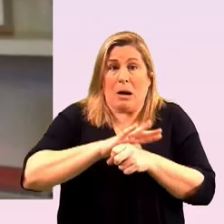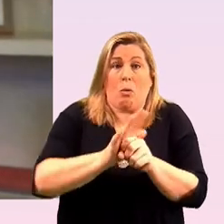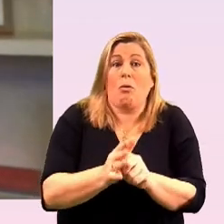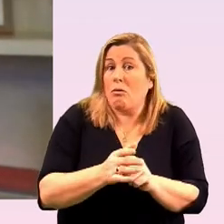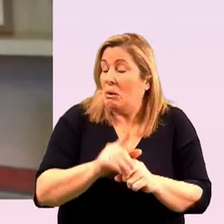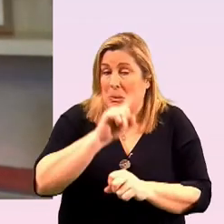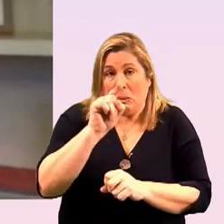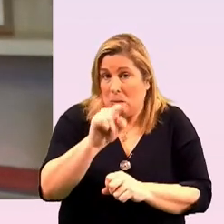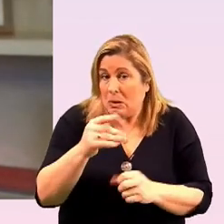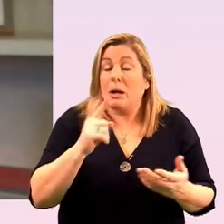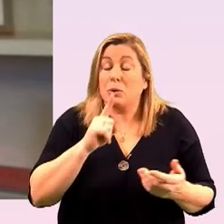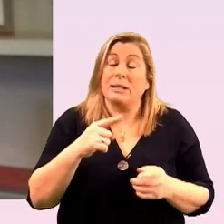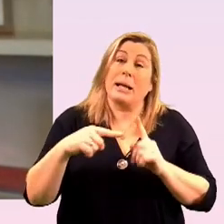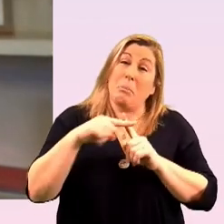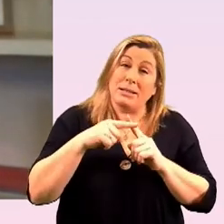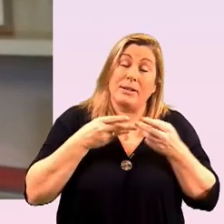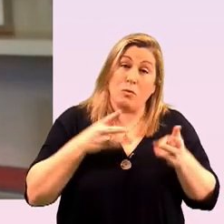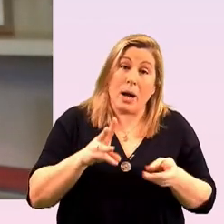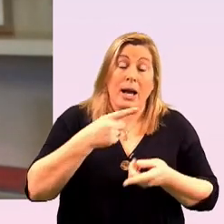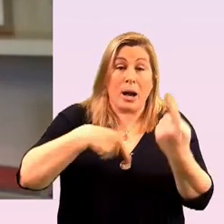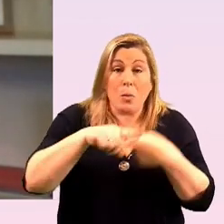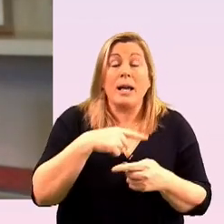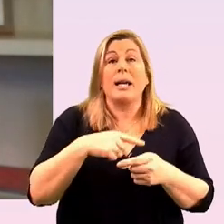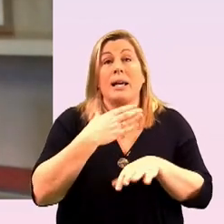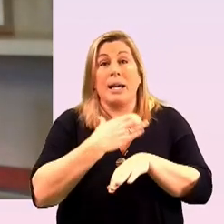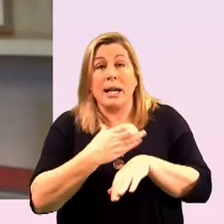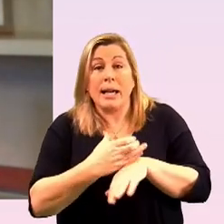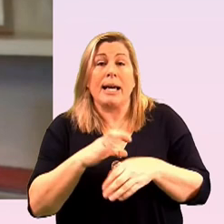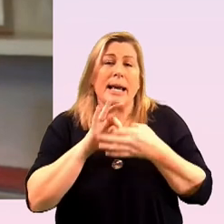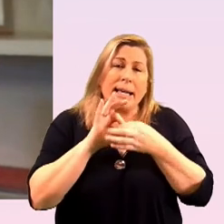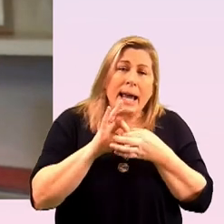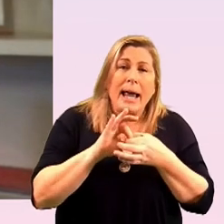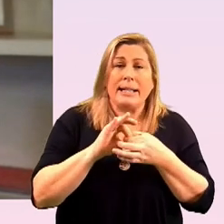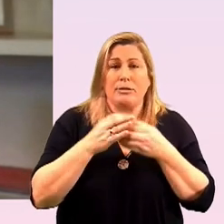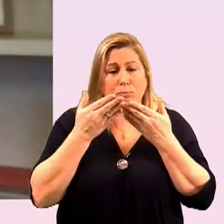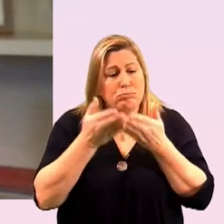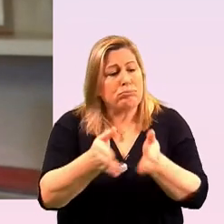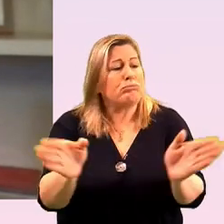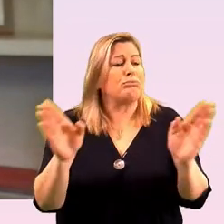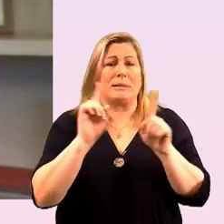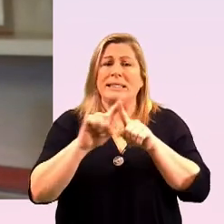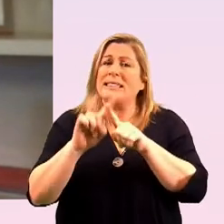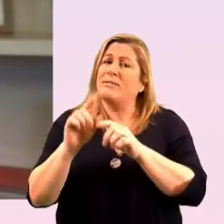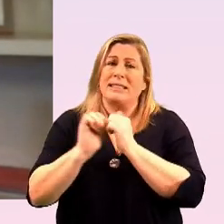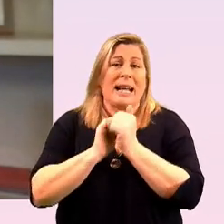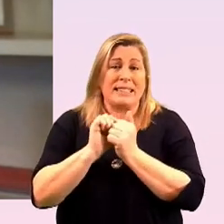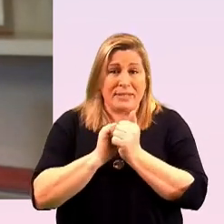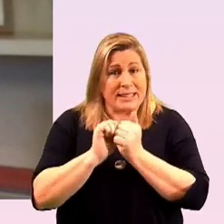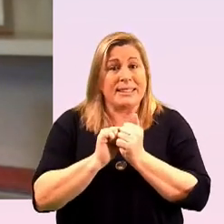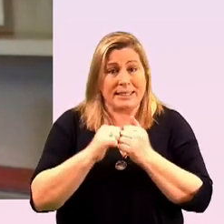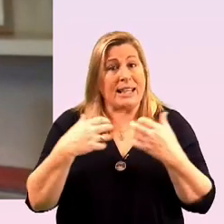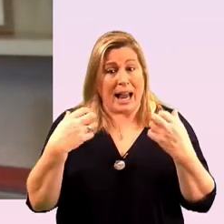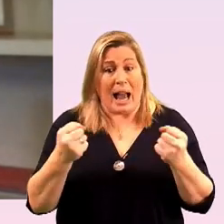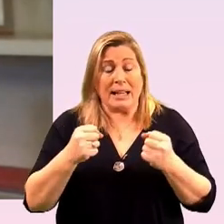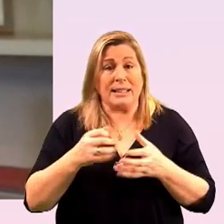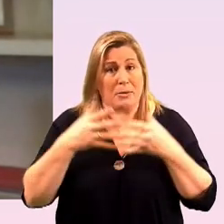I suppose in a positive way, we engaged in a broader range of activities, and it had a wider reach.